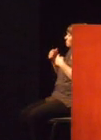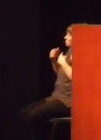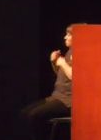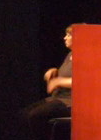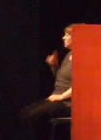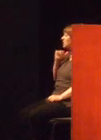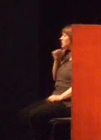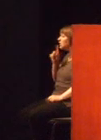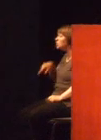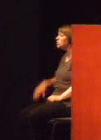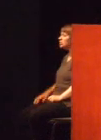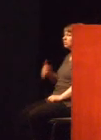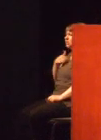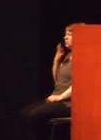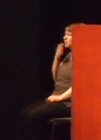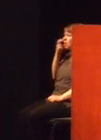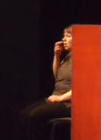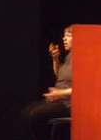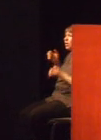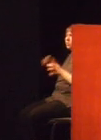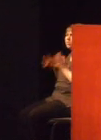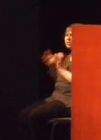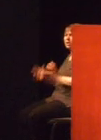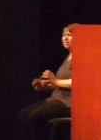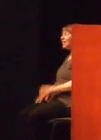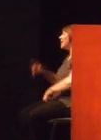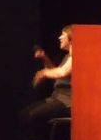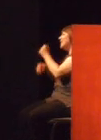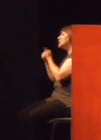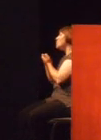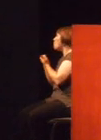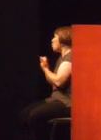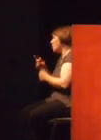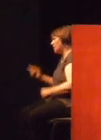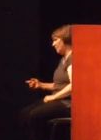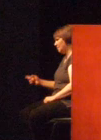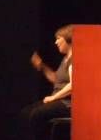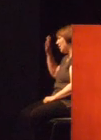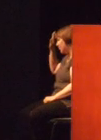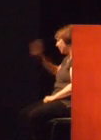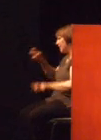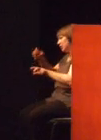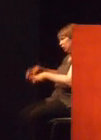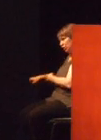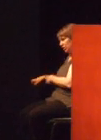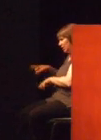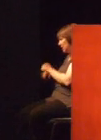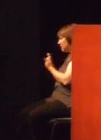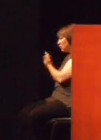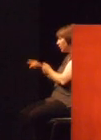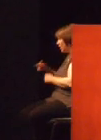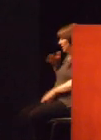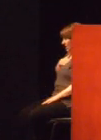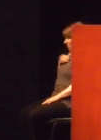there is no racism, I'm just colorblind, I don't want to talk about this. I can't support them on their racial identity journey. And it's my job to